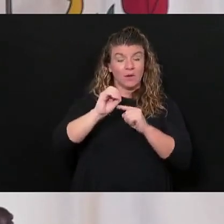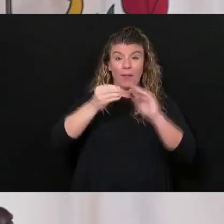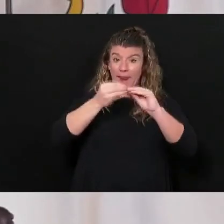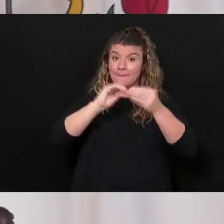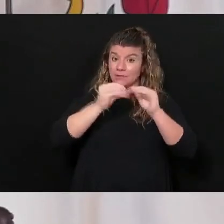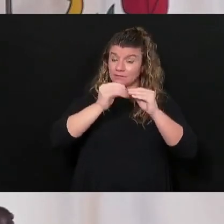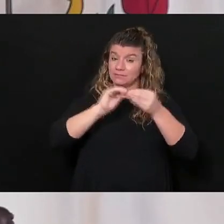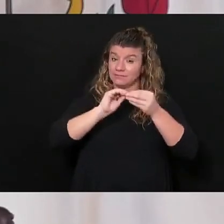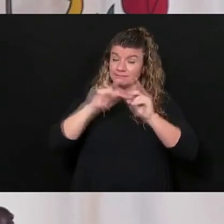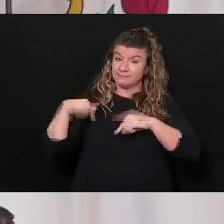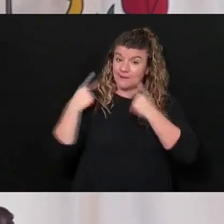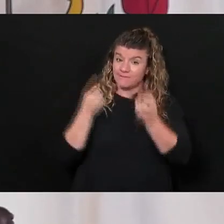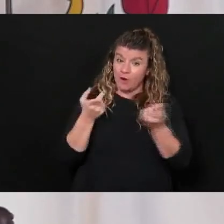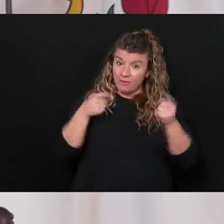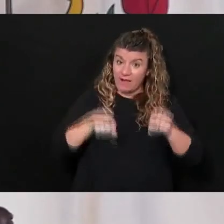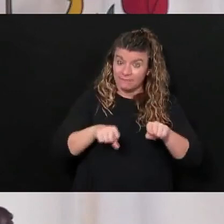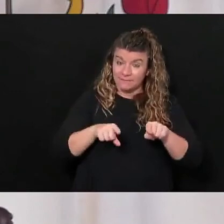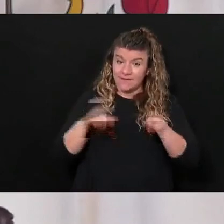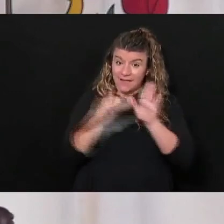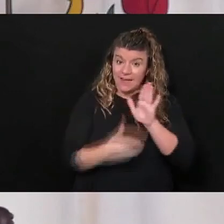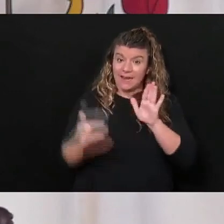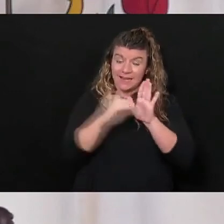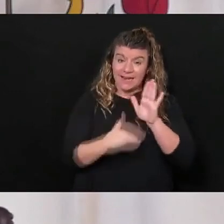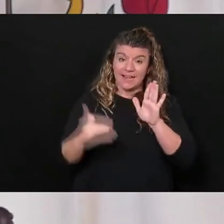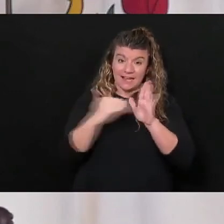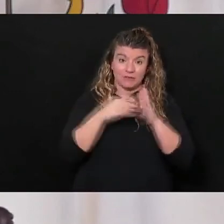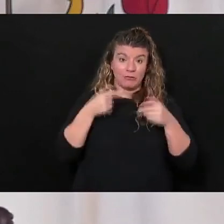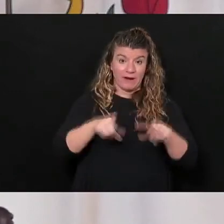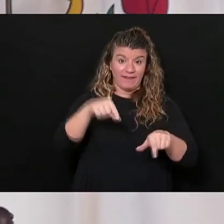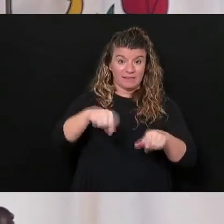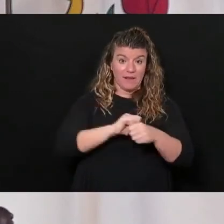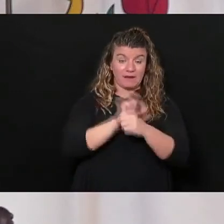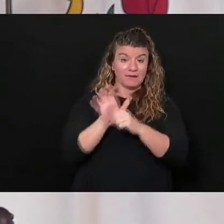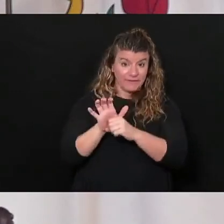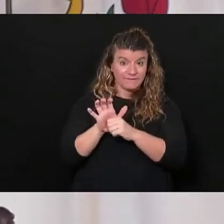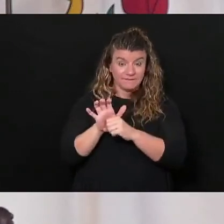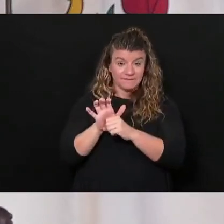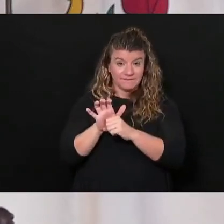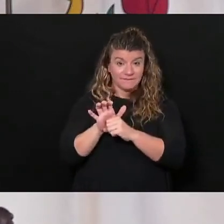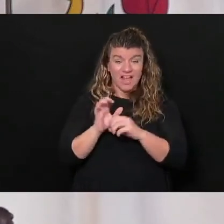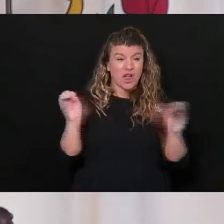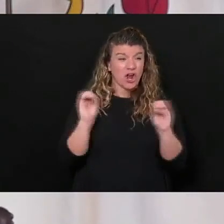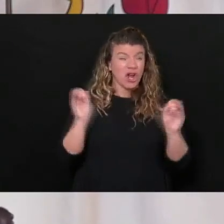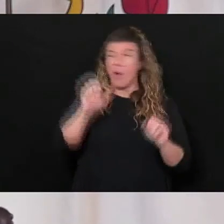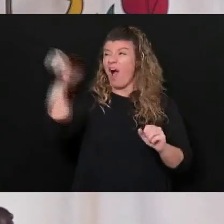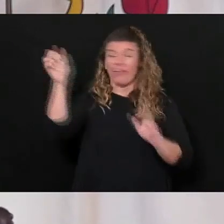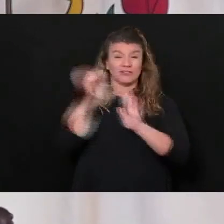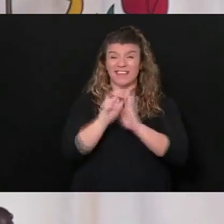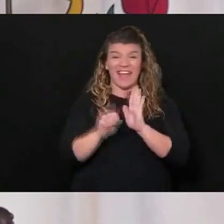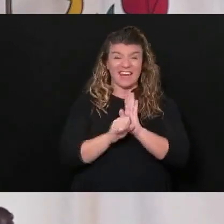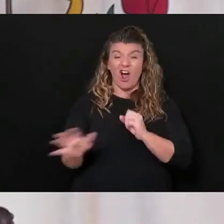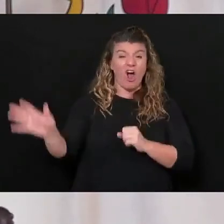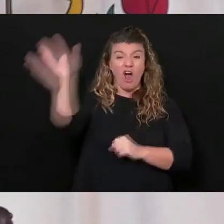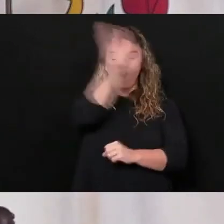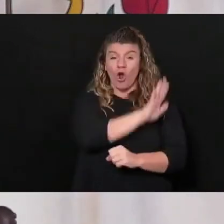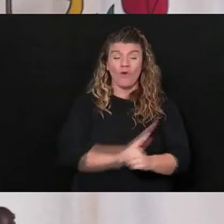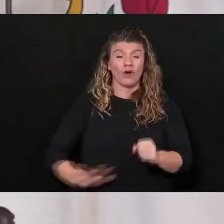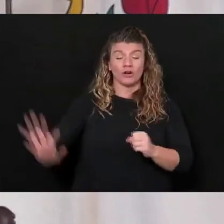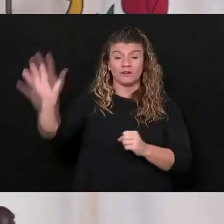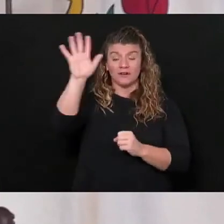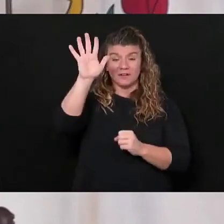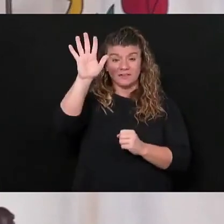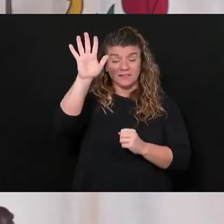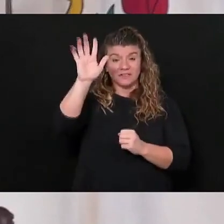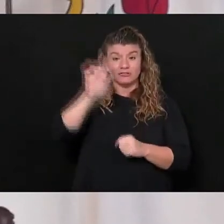that we have produced over and over and over within our state. There is not a state in the country that has had an